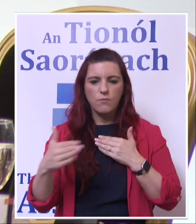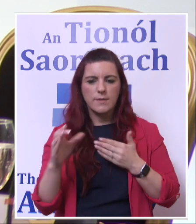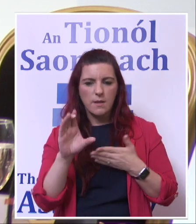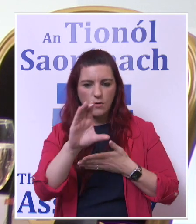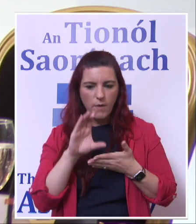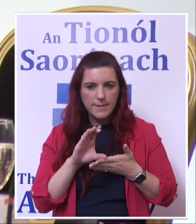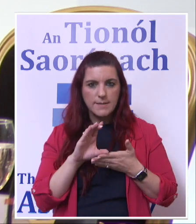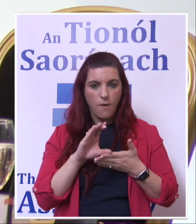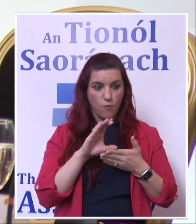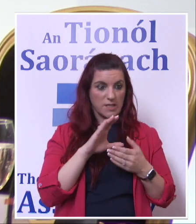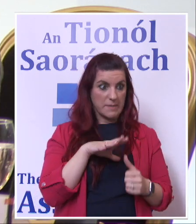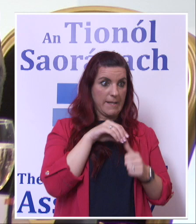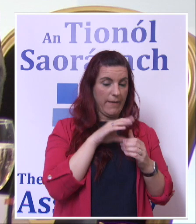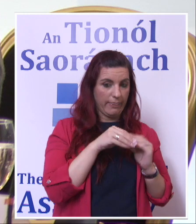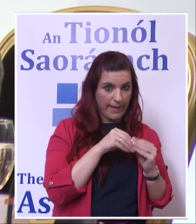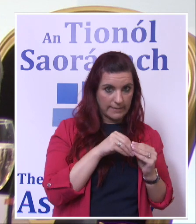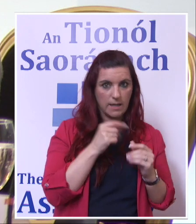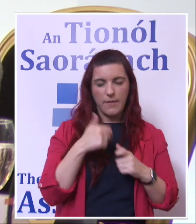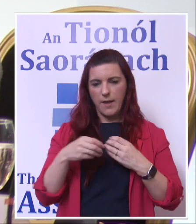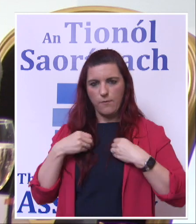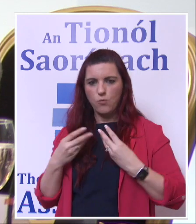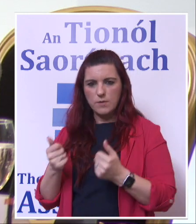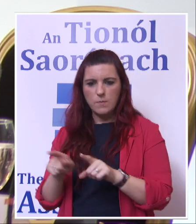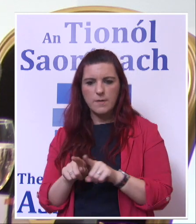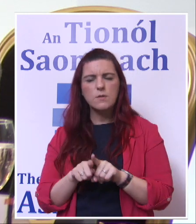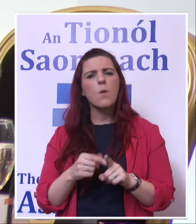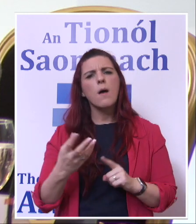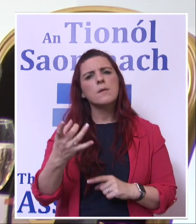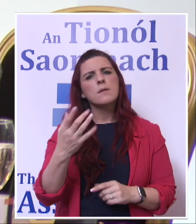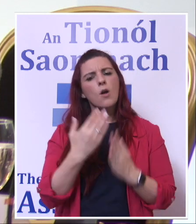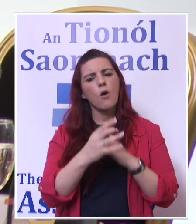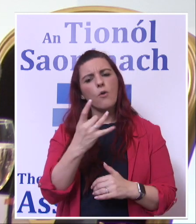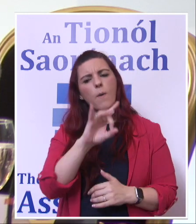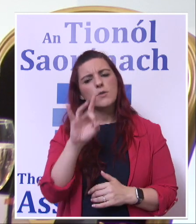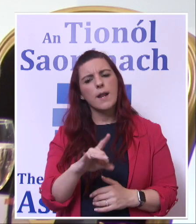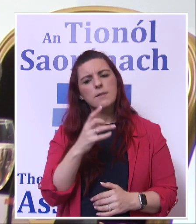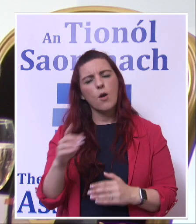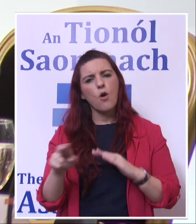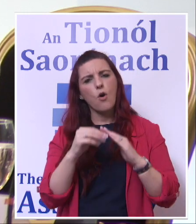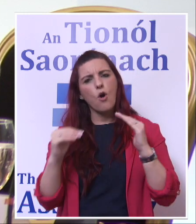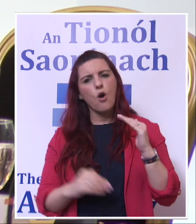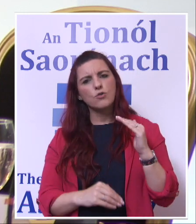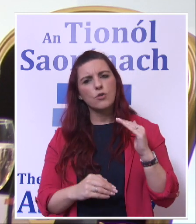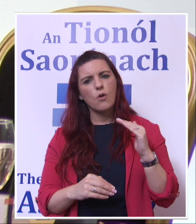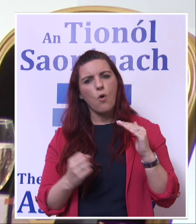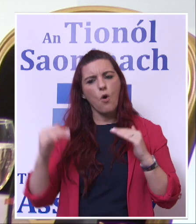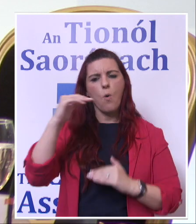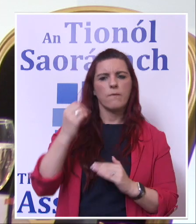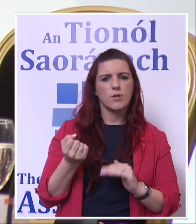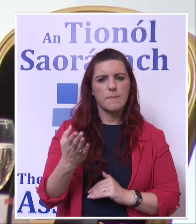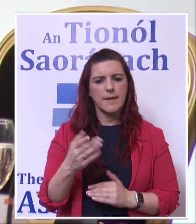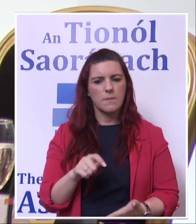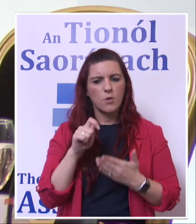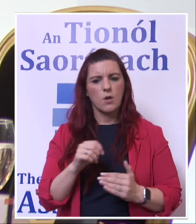specific. There was a question about budget underspending and budget overspending. Well,